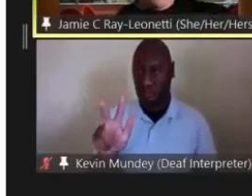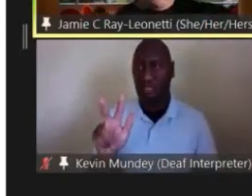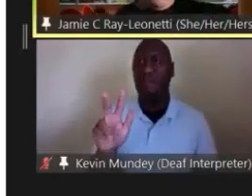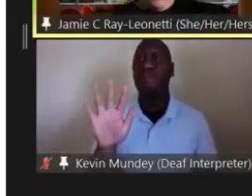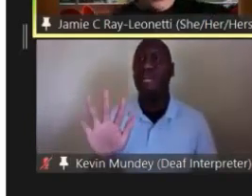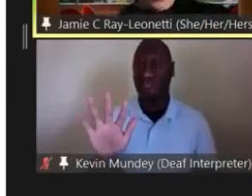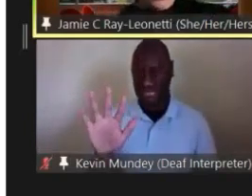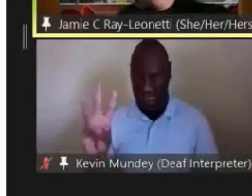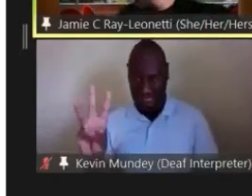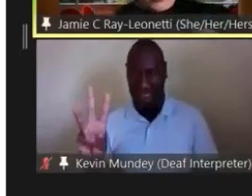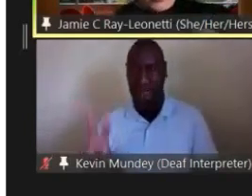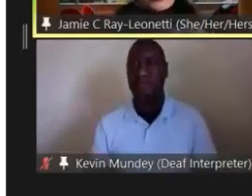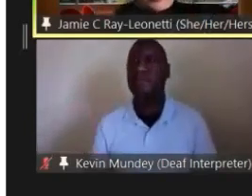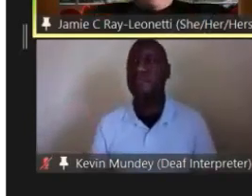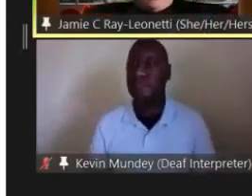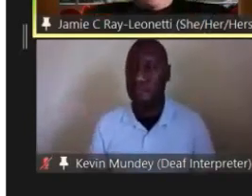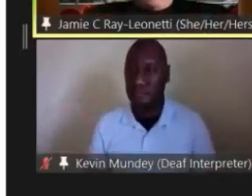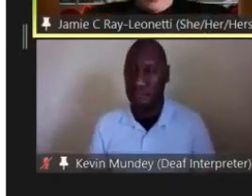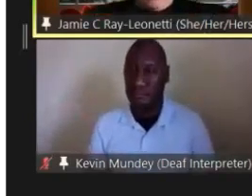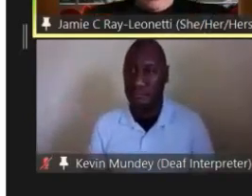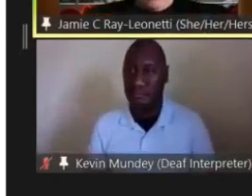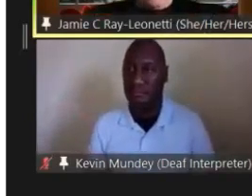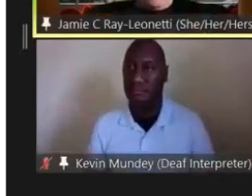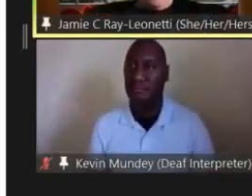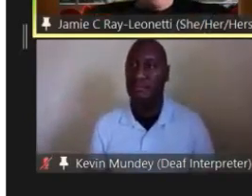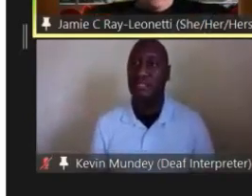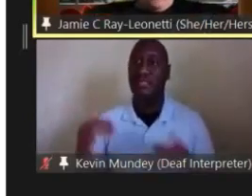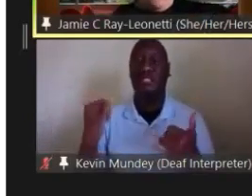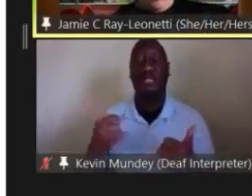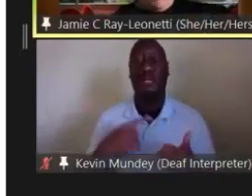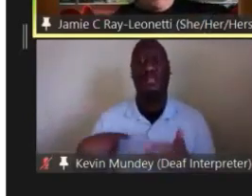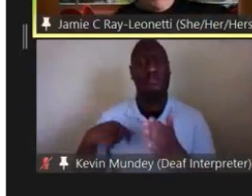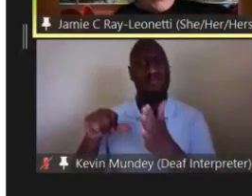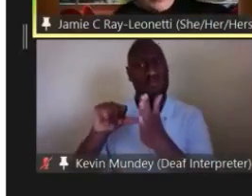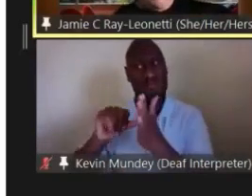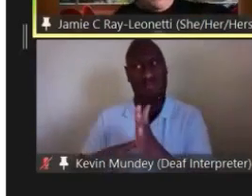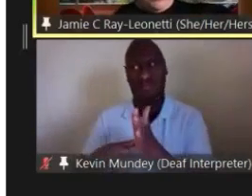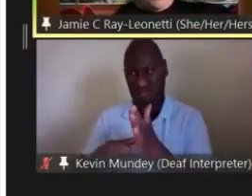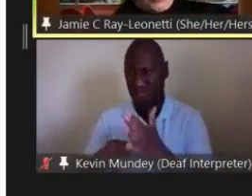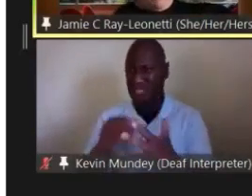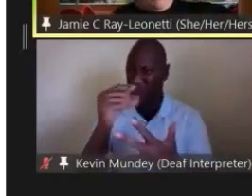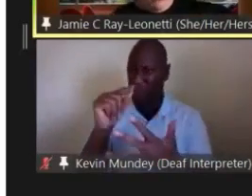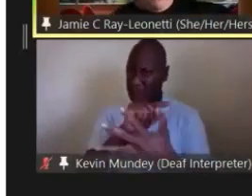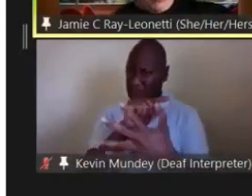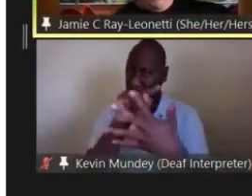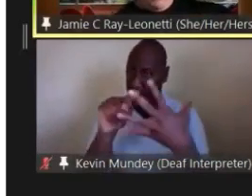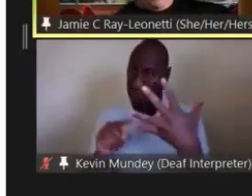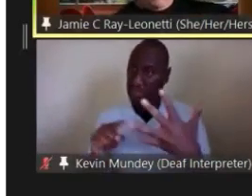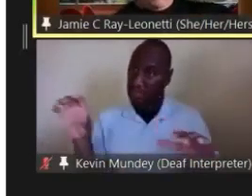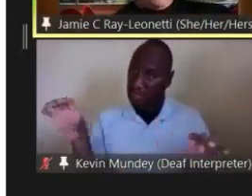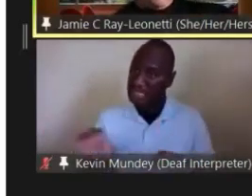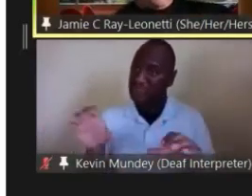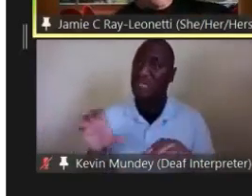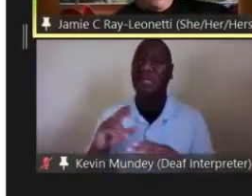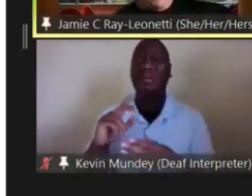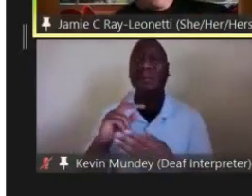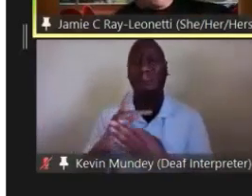215-204-1356. Today, I would like to highlight just a few of our activities and programs.